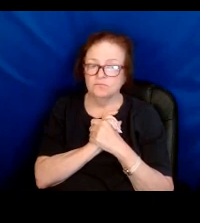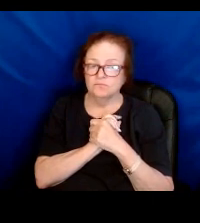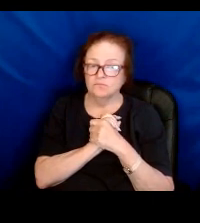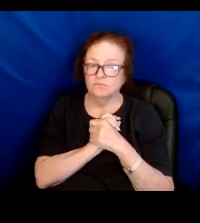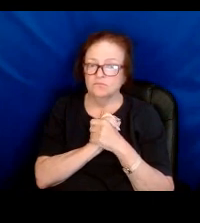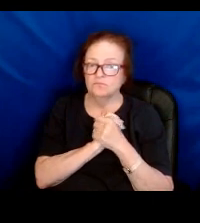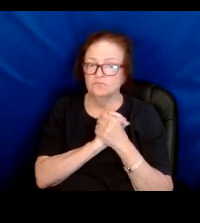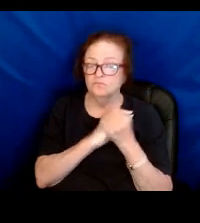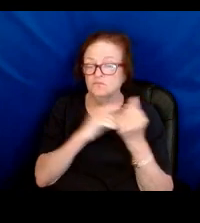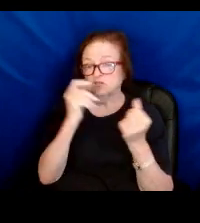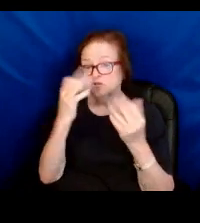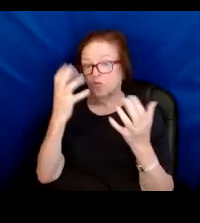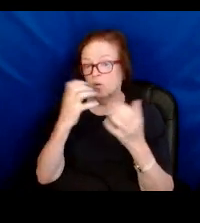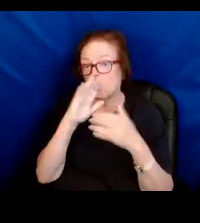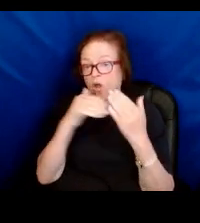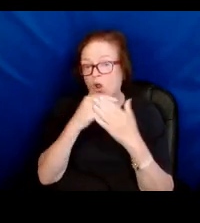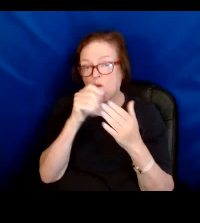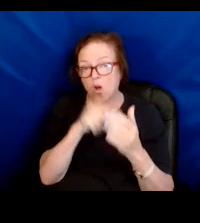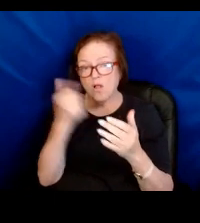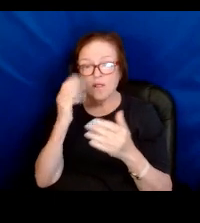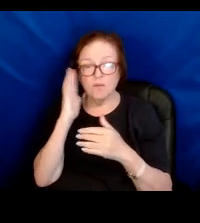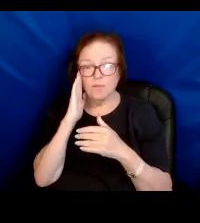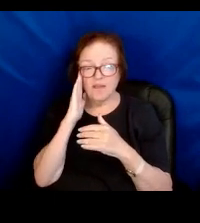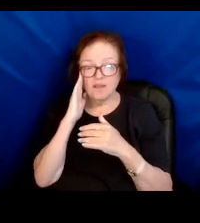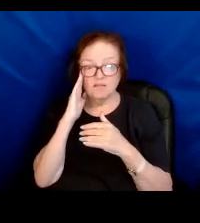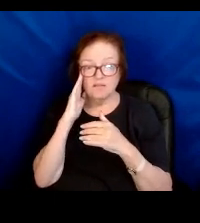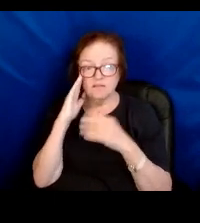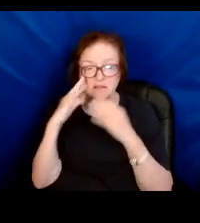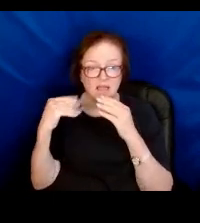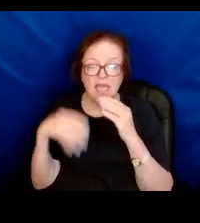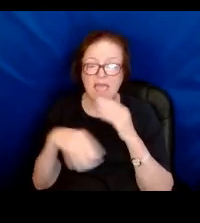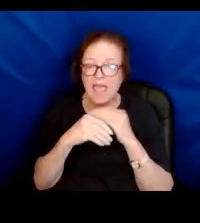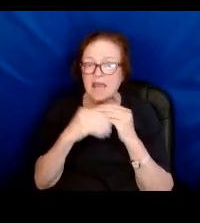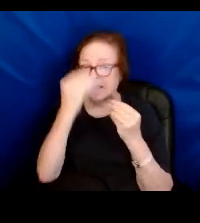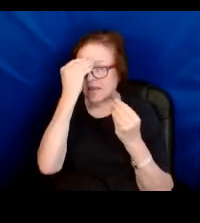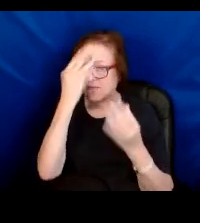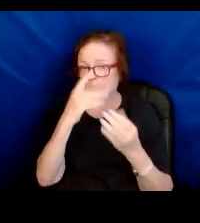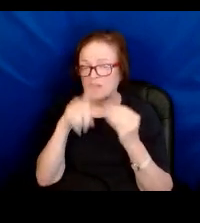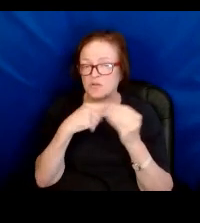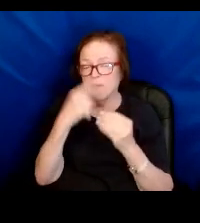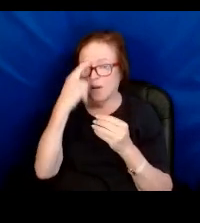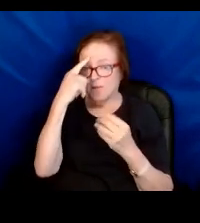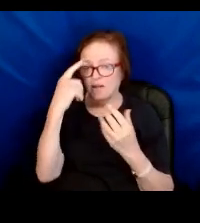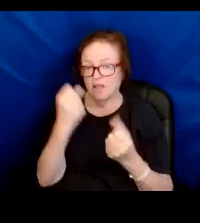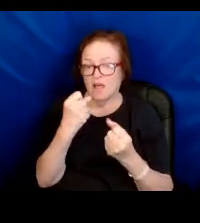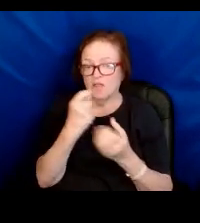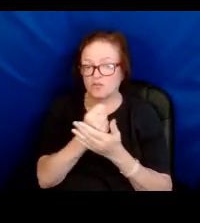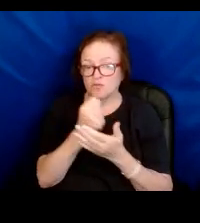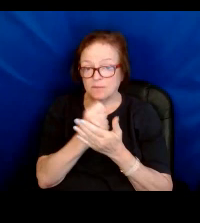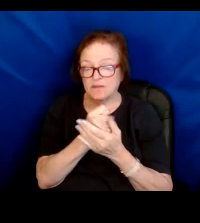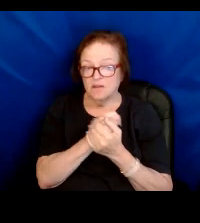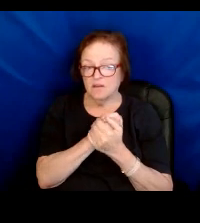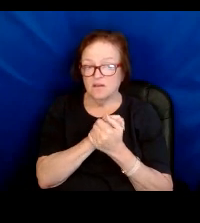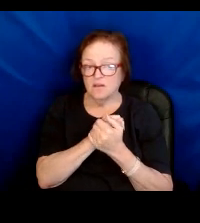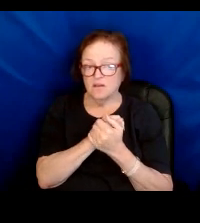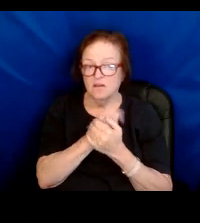So if we want to look at all these other beds, adding in information about mental health treatment settings beyond state hospital beds, there are